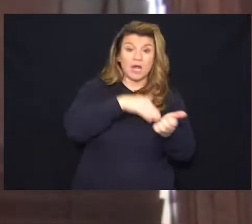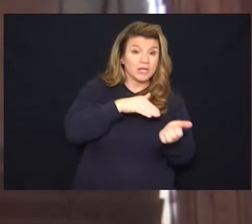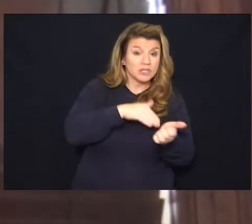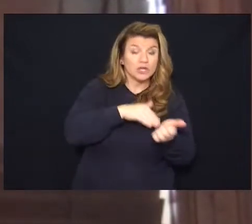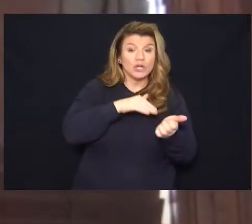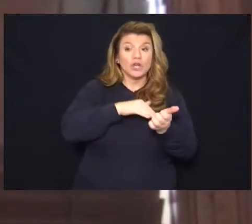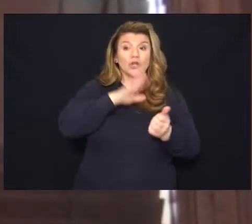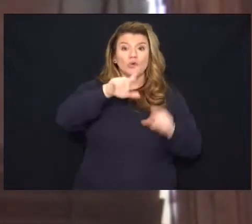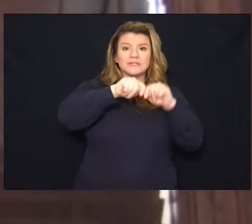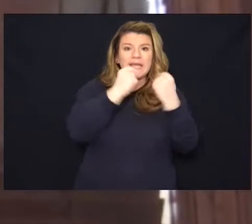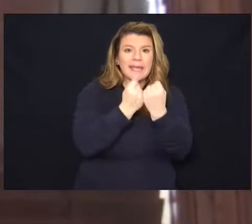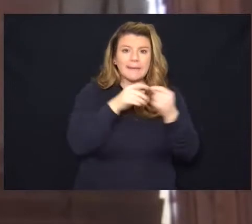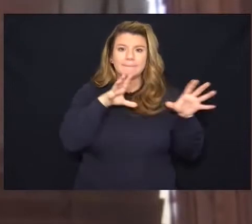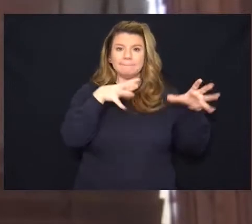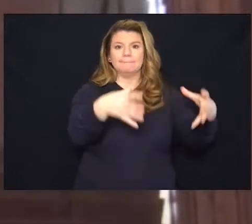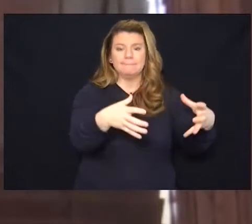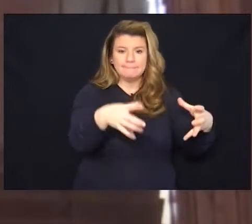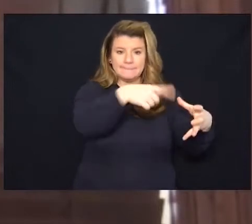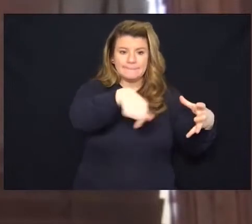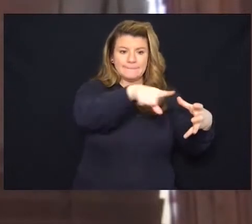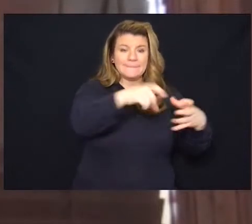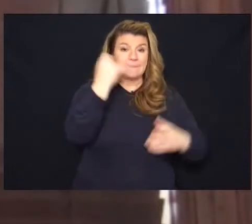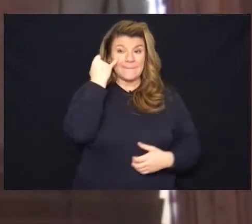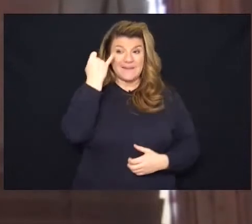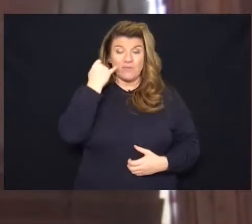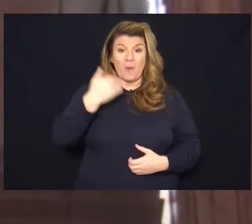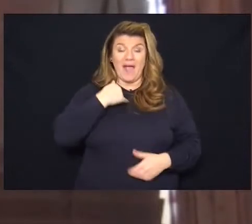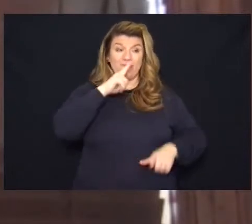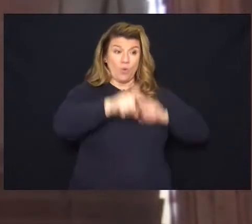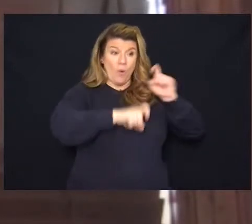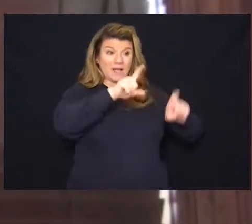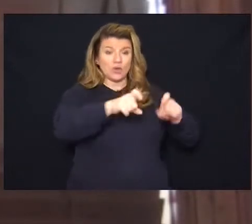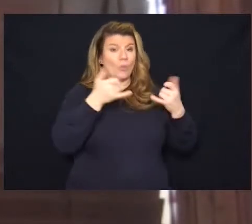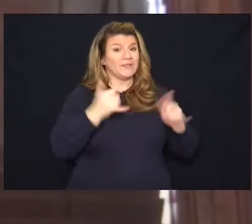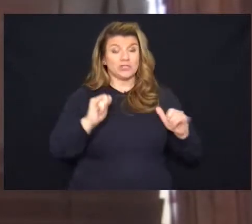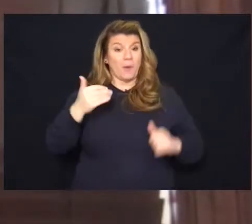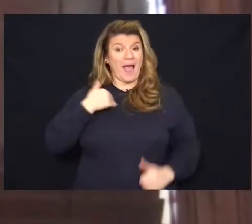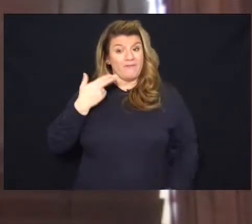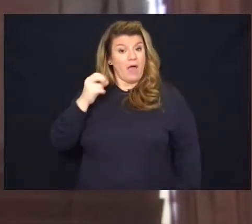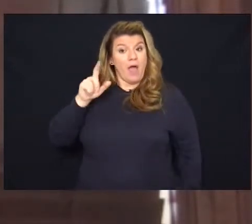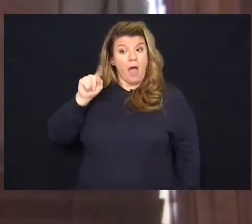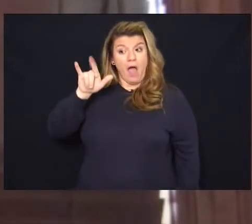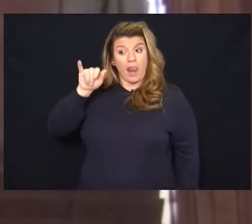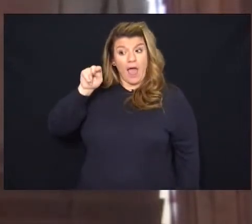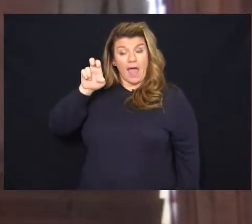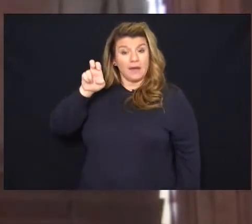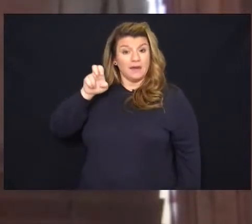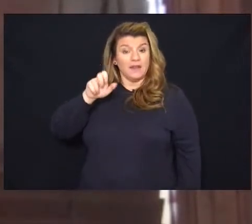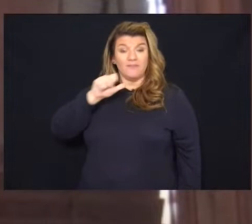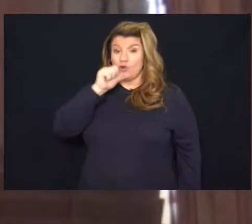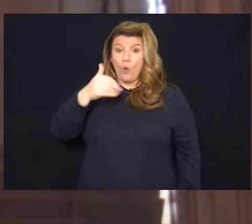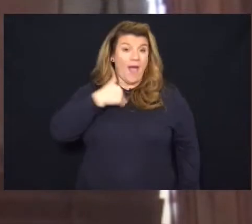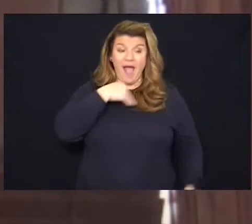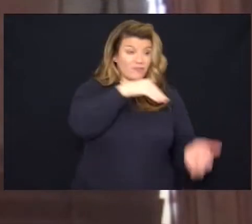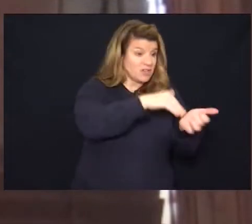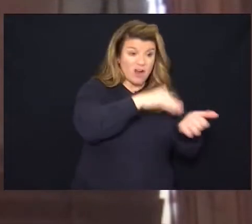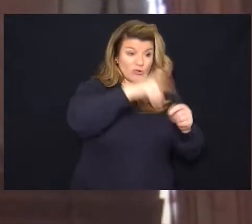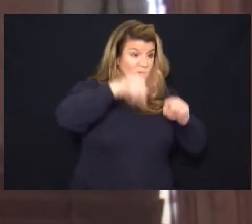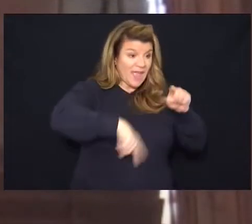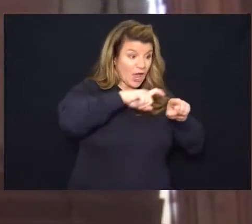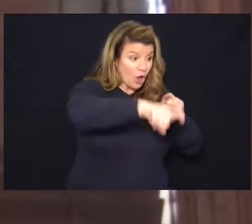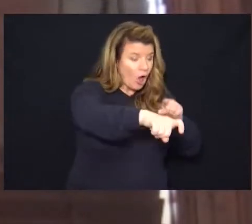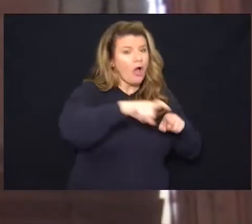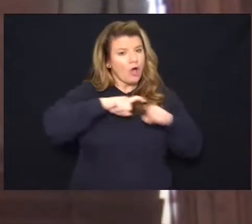healthcare team. If you do have questions, we still have a hotline and we can refer you if you don't have a primary care